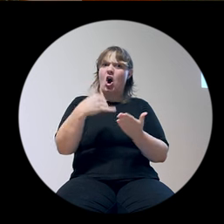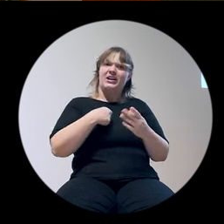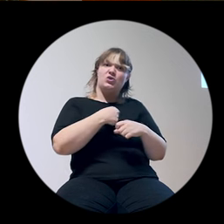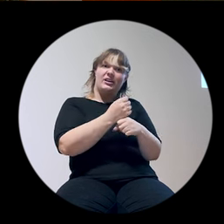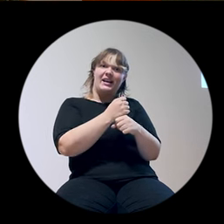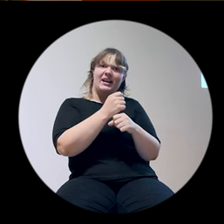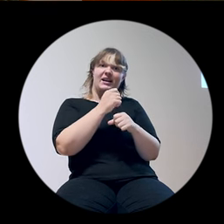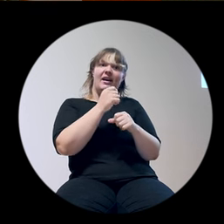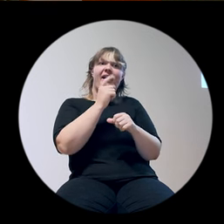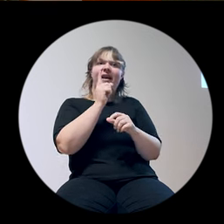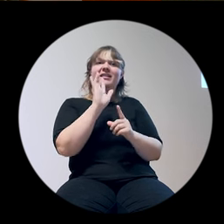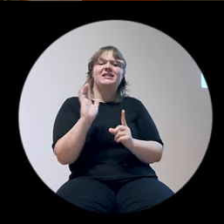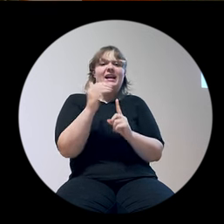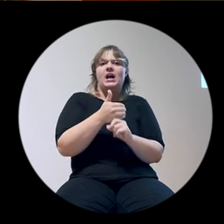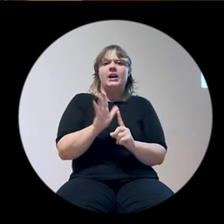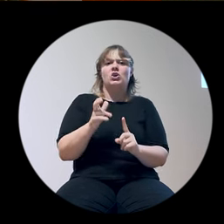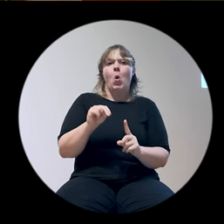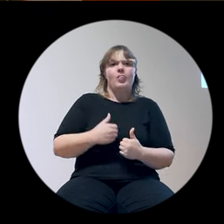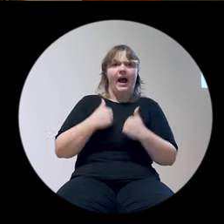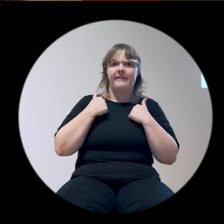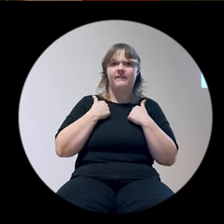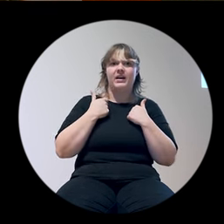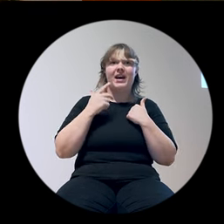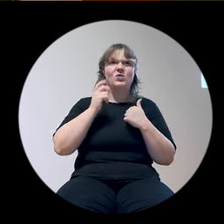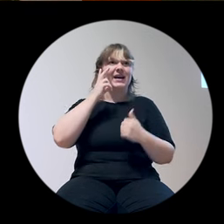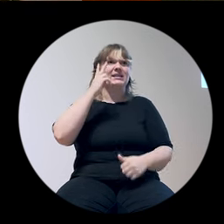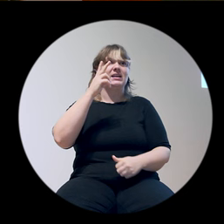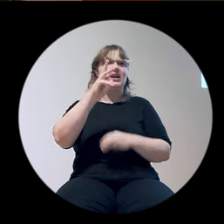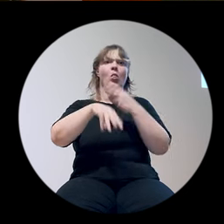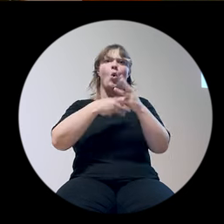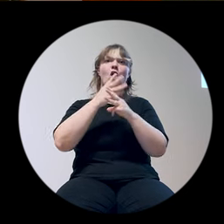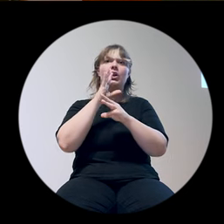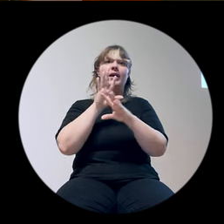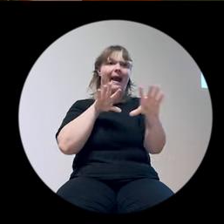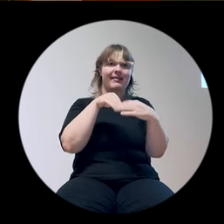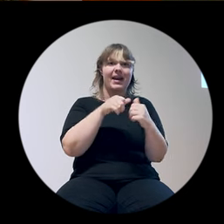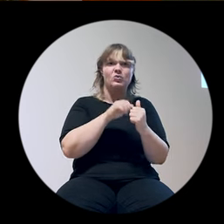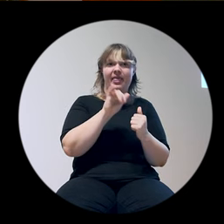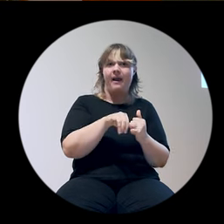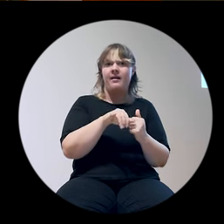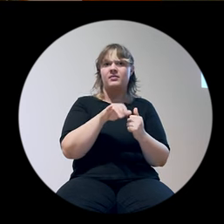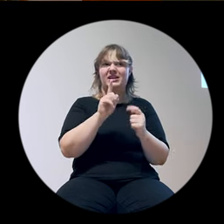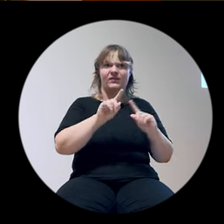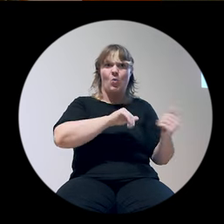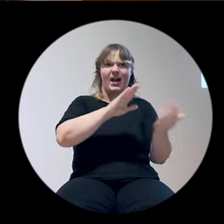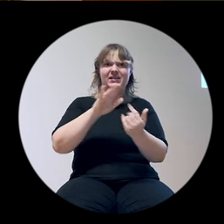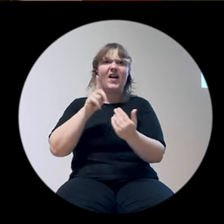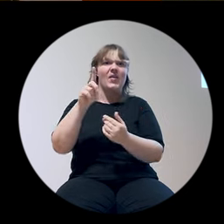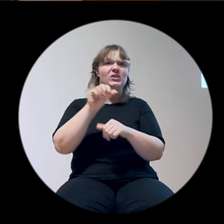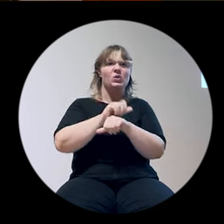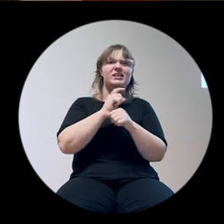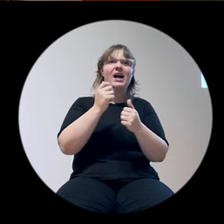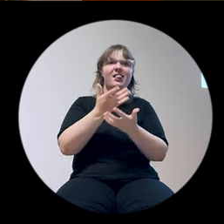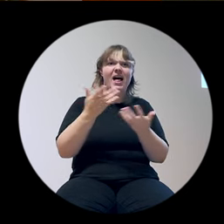takes on its own life, essentially, and you get to see the world engage in ways. And with this work, there was a lot of hashtags